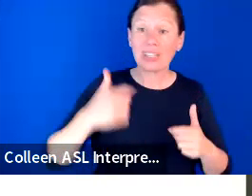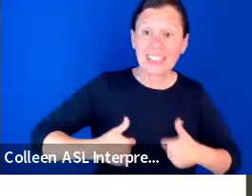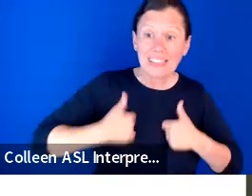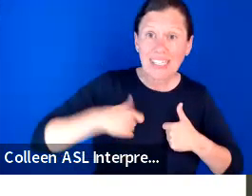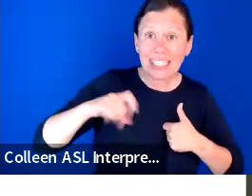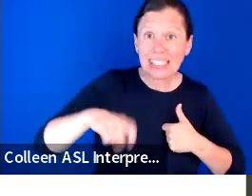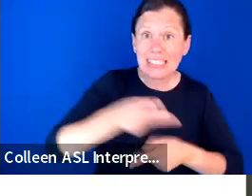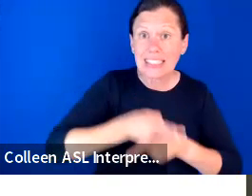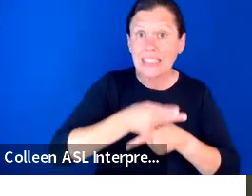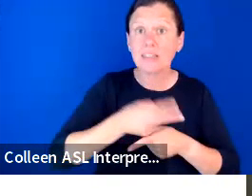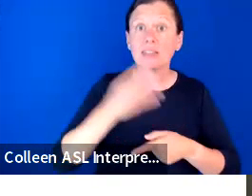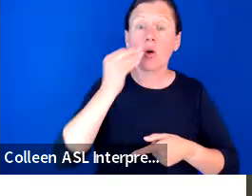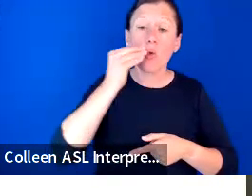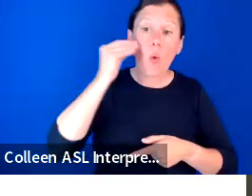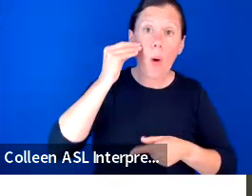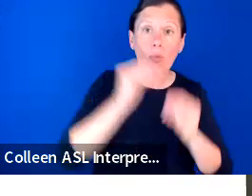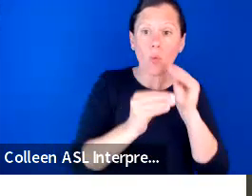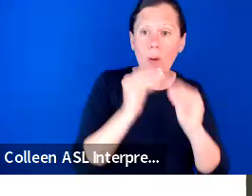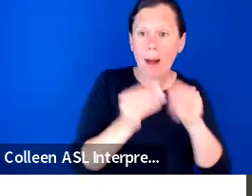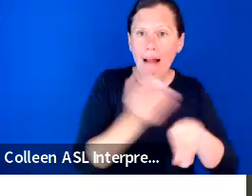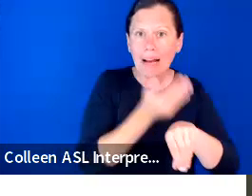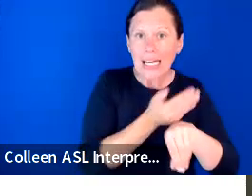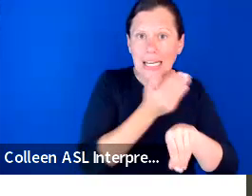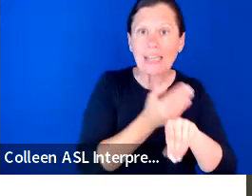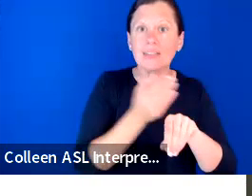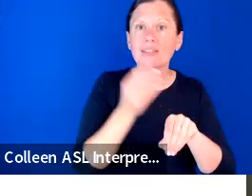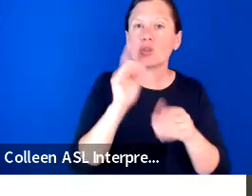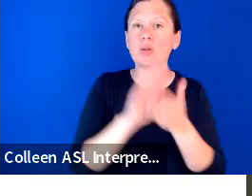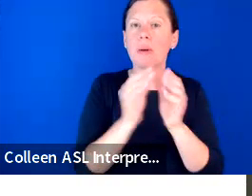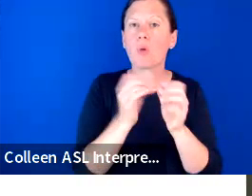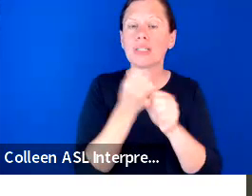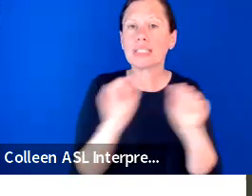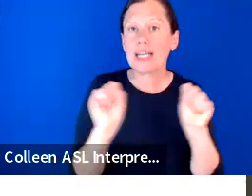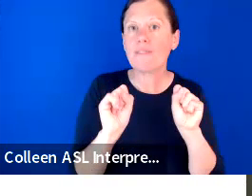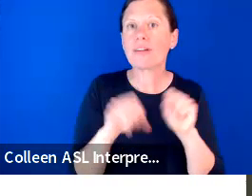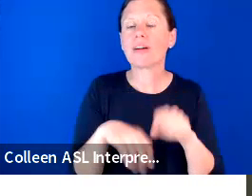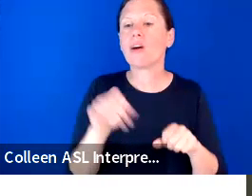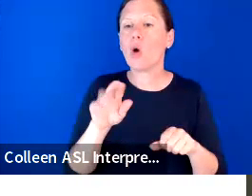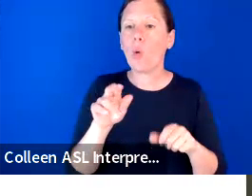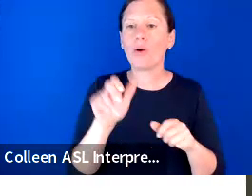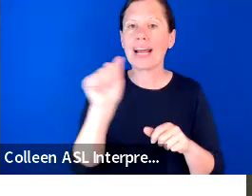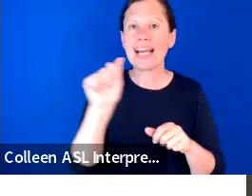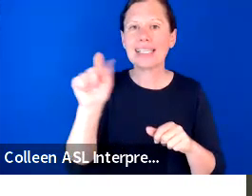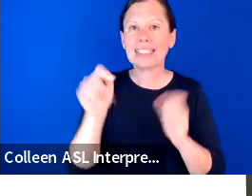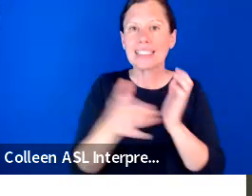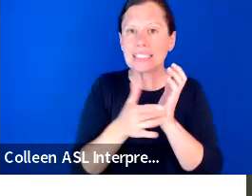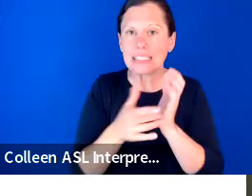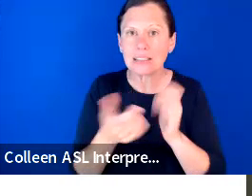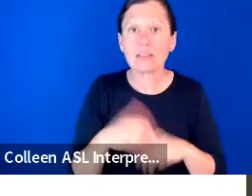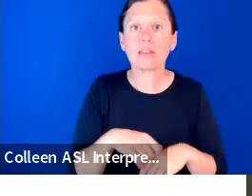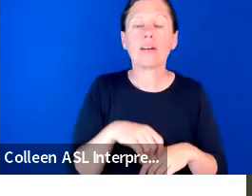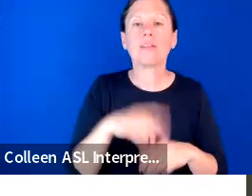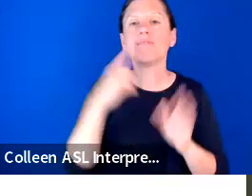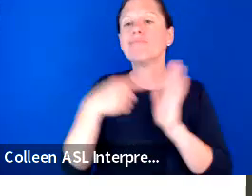make their home safer, assistive technology for things like medication reminders and fall detection that can help with some care needs.